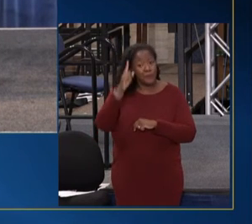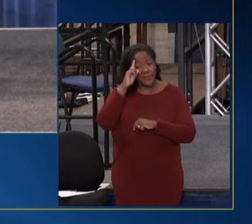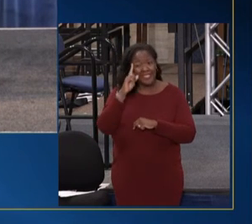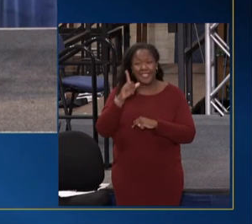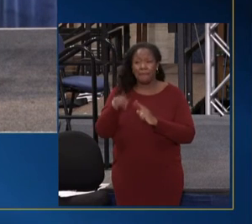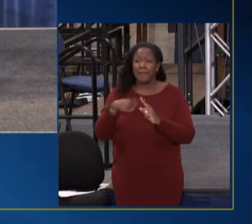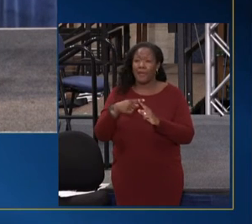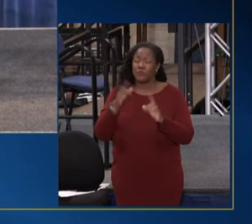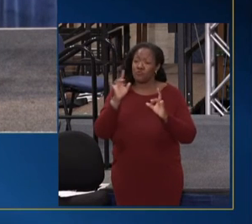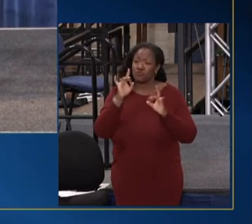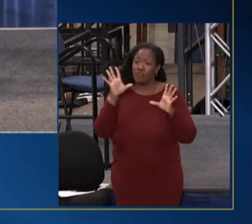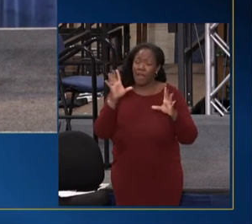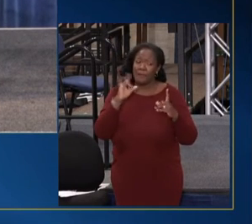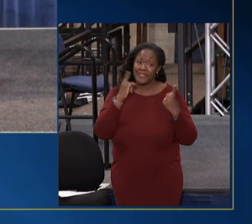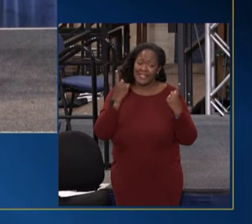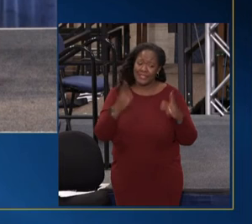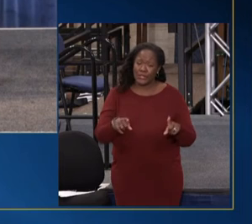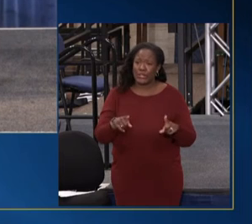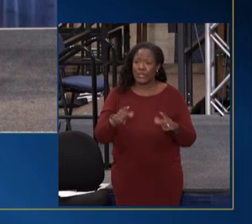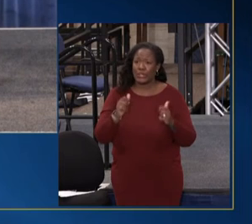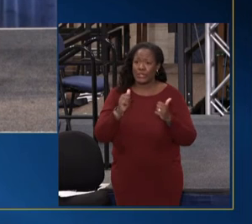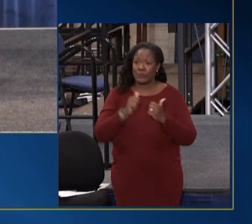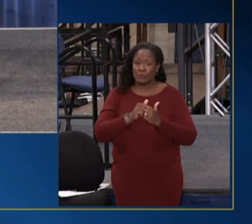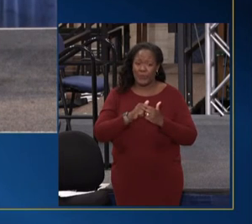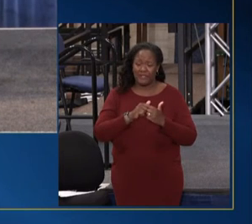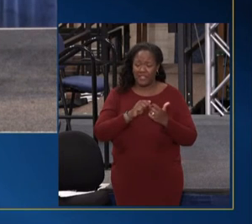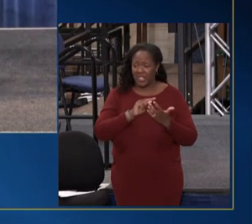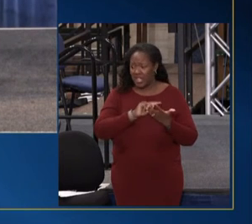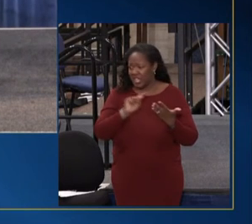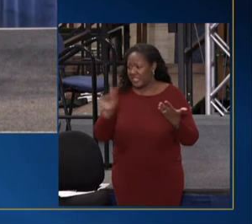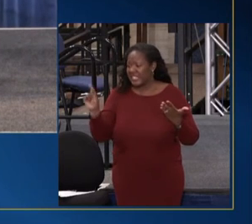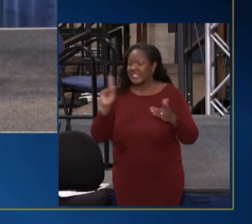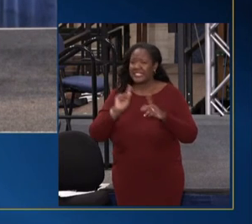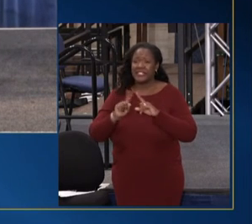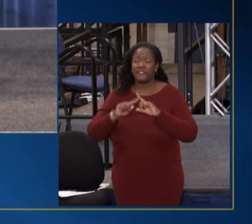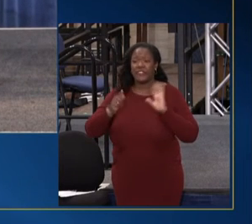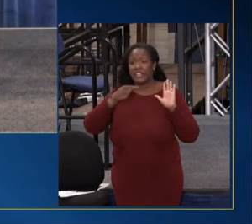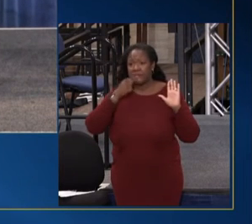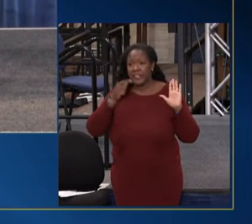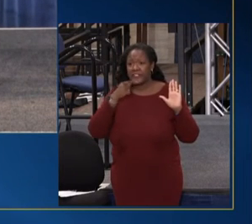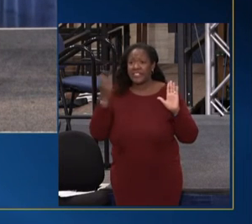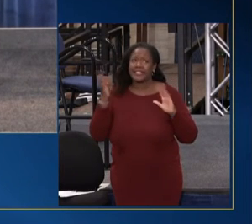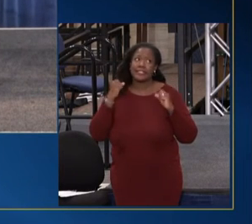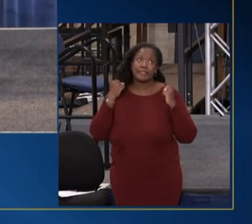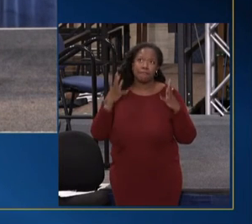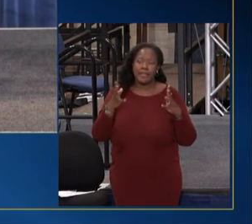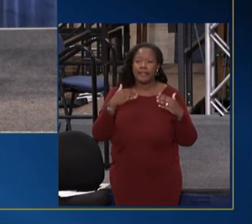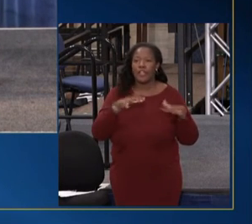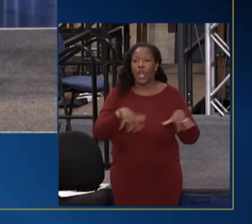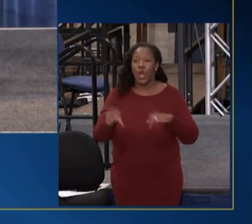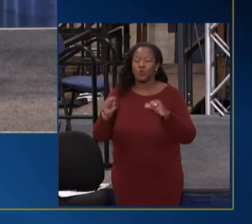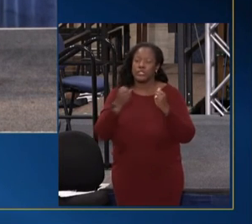trauma that occurred in these 500, 600 plus hearings, because many of these bills had multiple hearings, right?